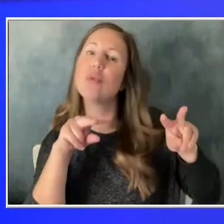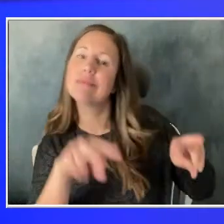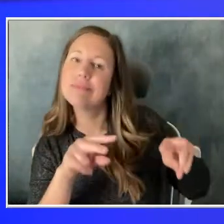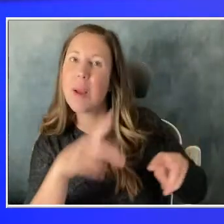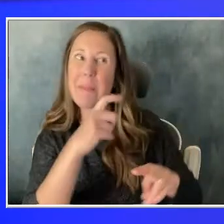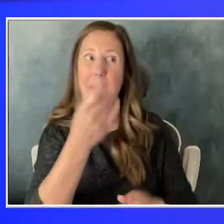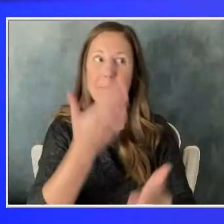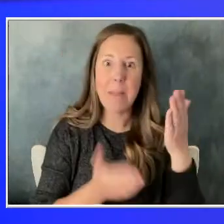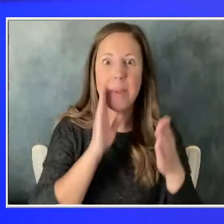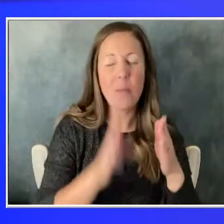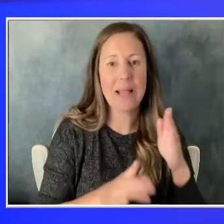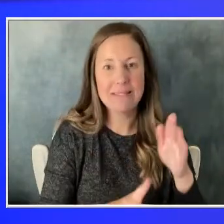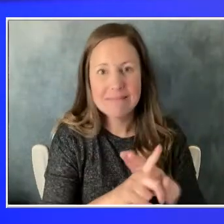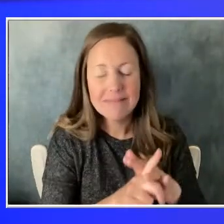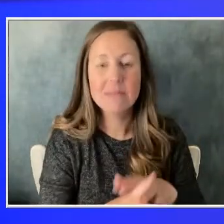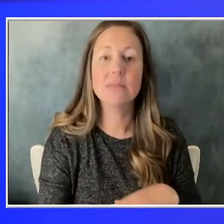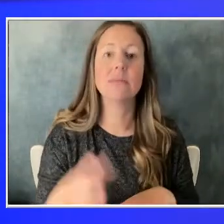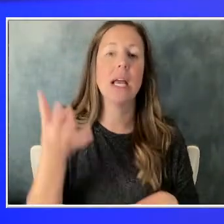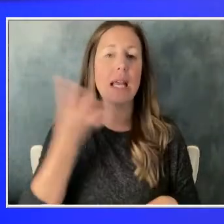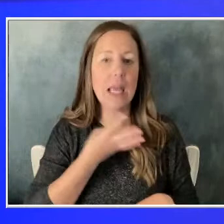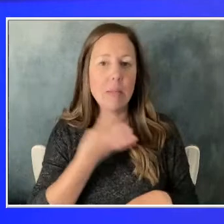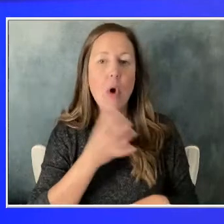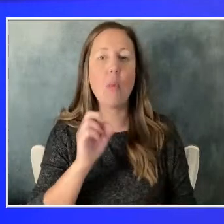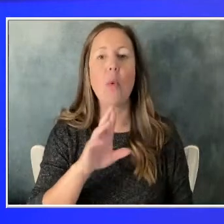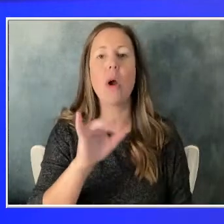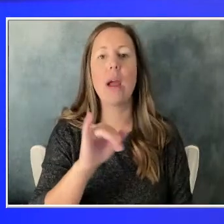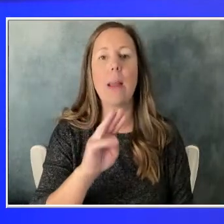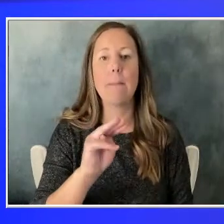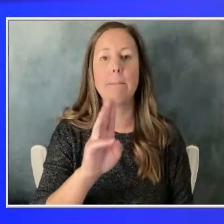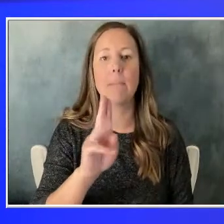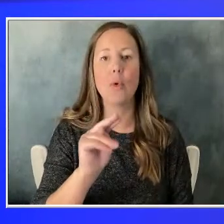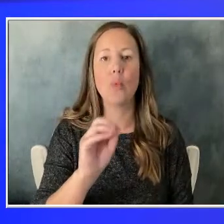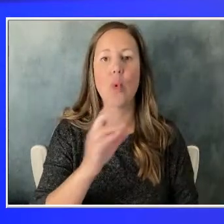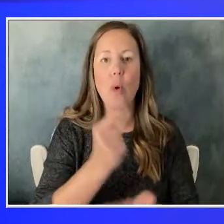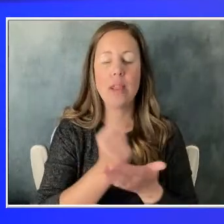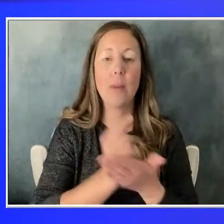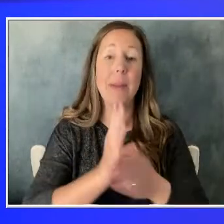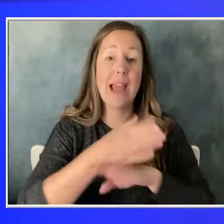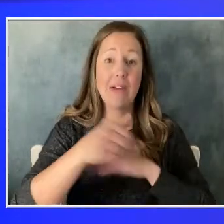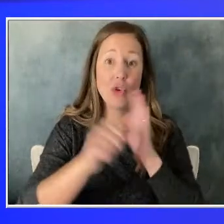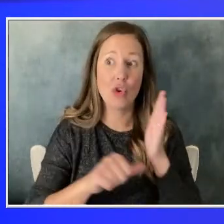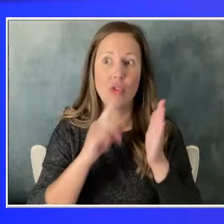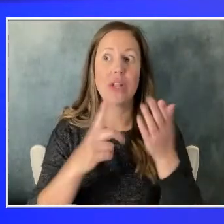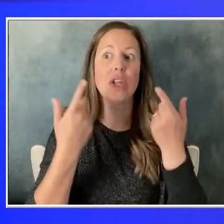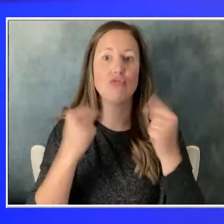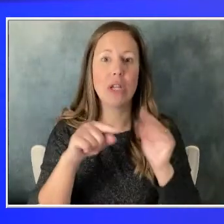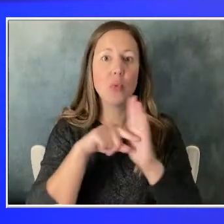people chemotherapy or immunotherapy after surgery, trying to kill those not visible